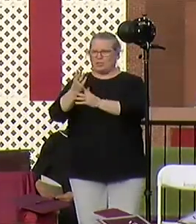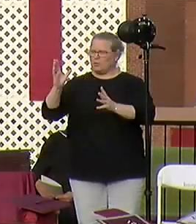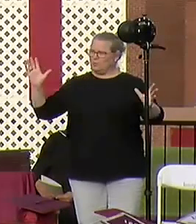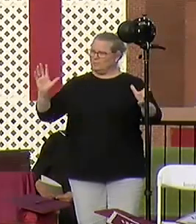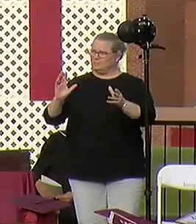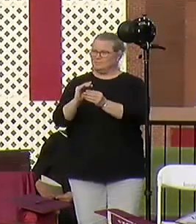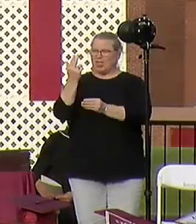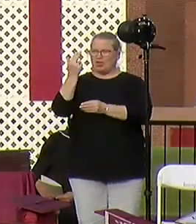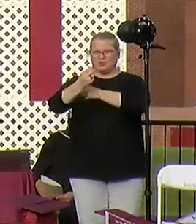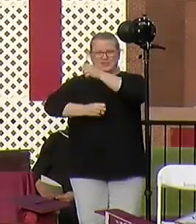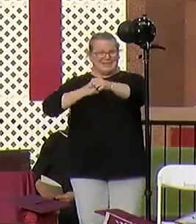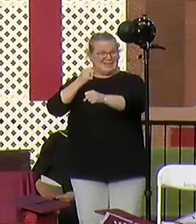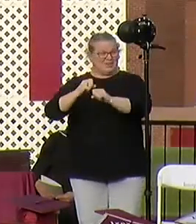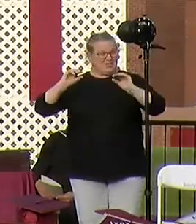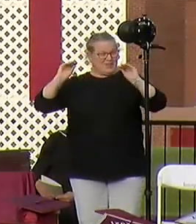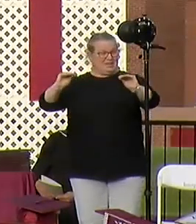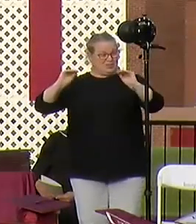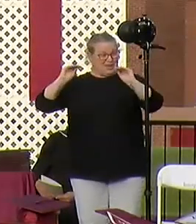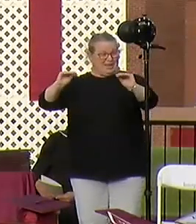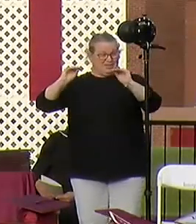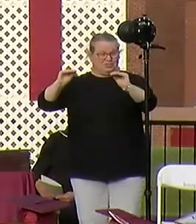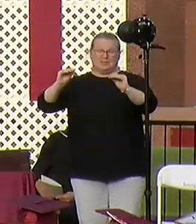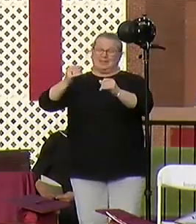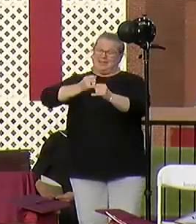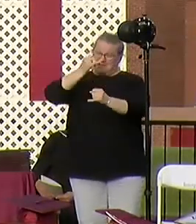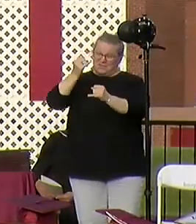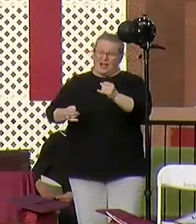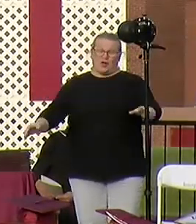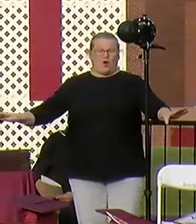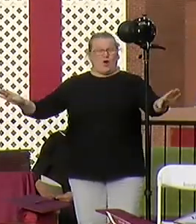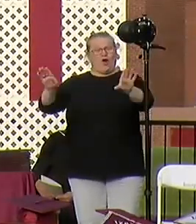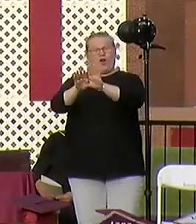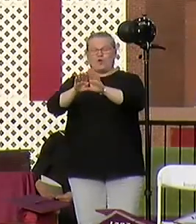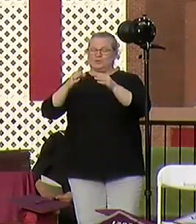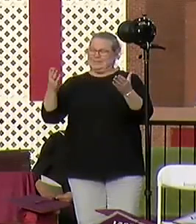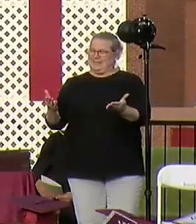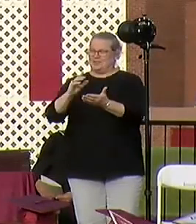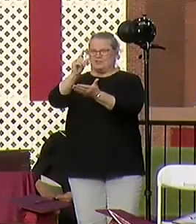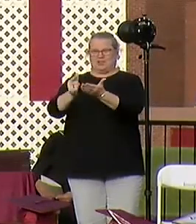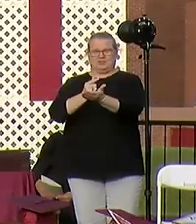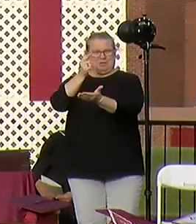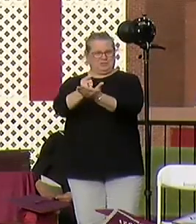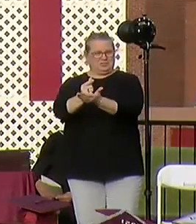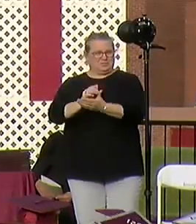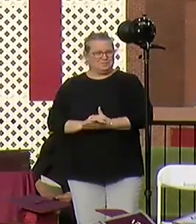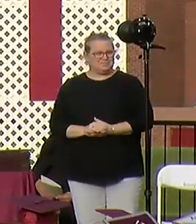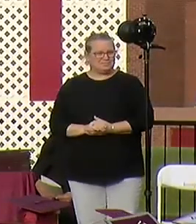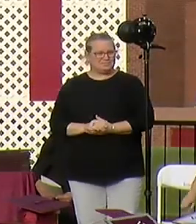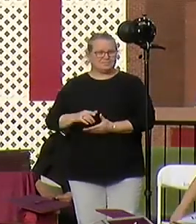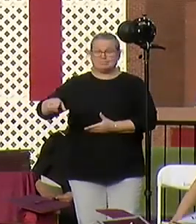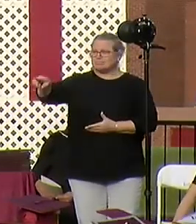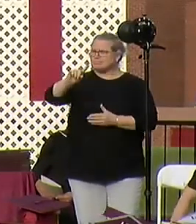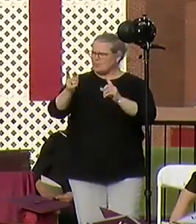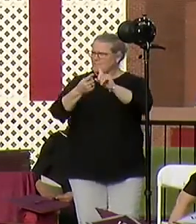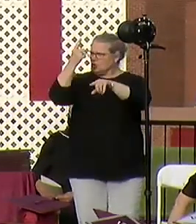of education, culminating with high school graduation. As you have never graduated from high school